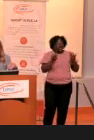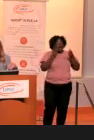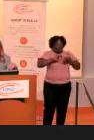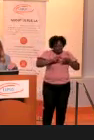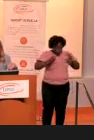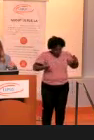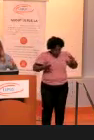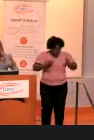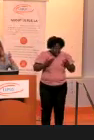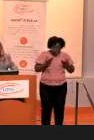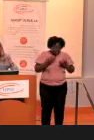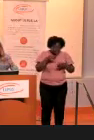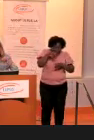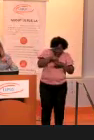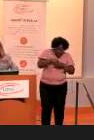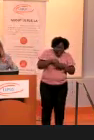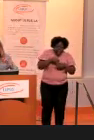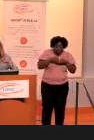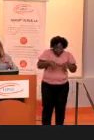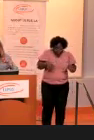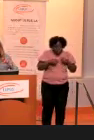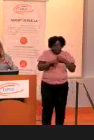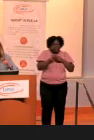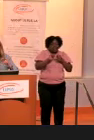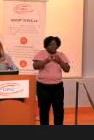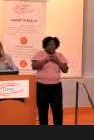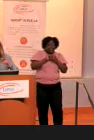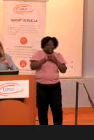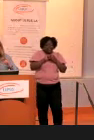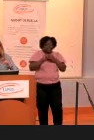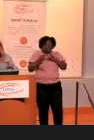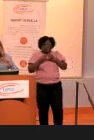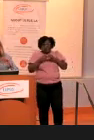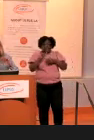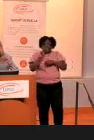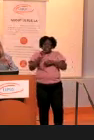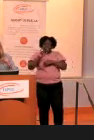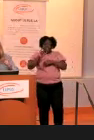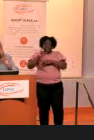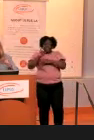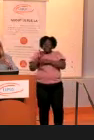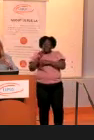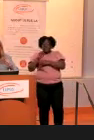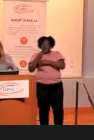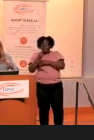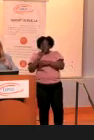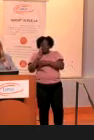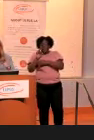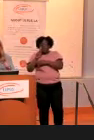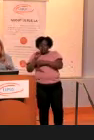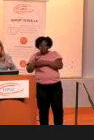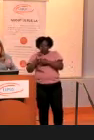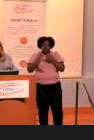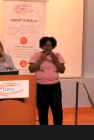is in the urine. And the mechanism of action for these calcineurin inhibitors is that it